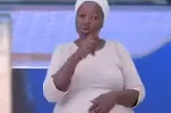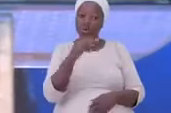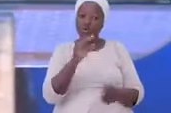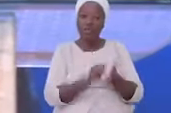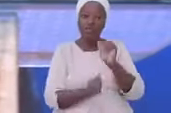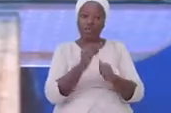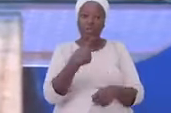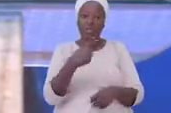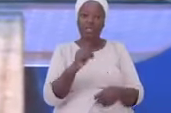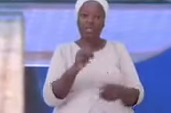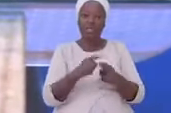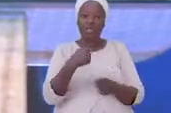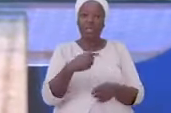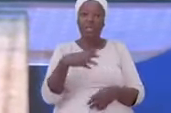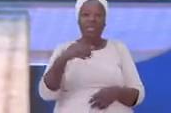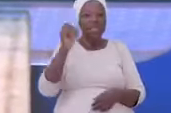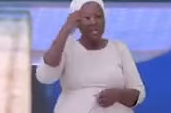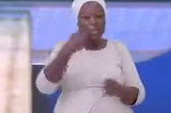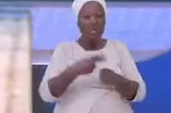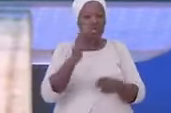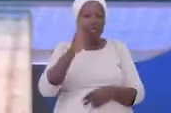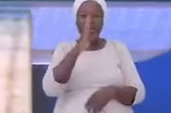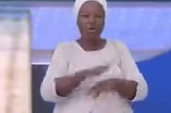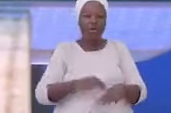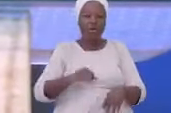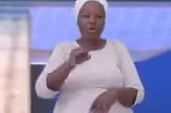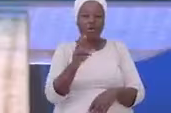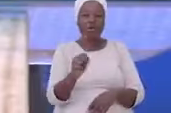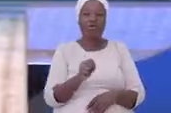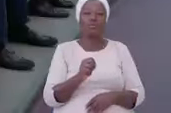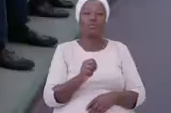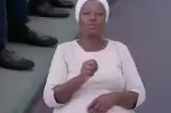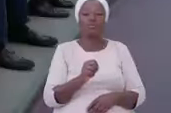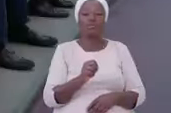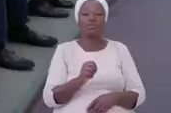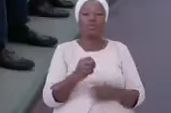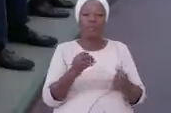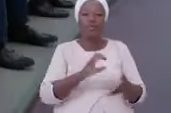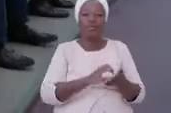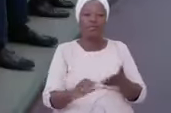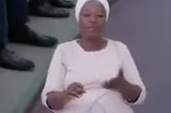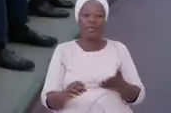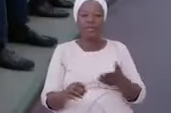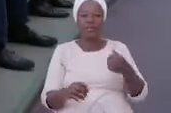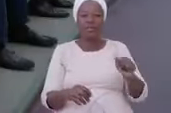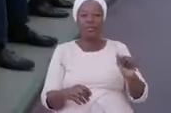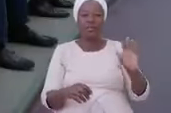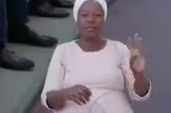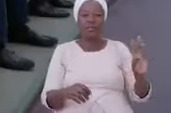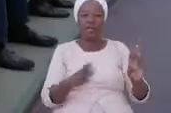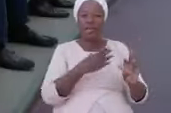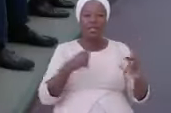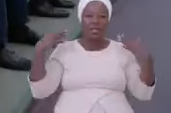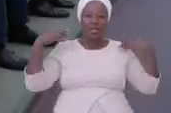be called John. Look at verse 16. And the angel continued to describe what John